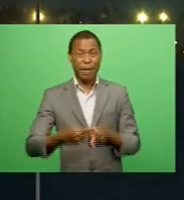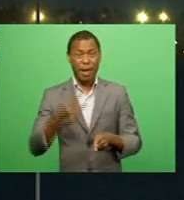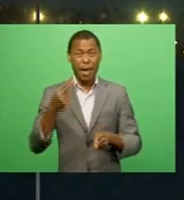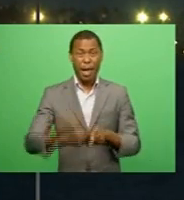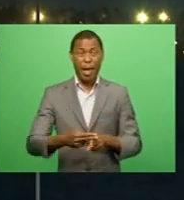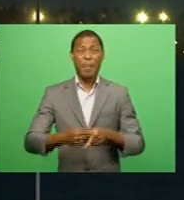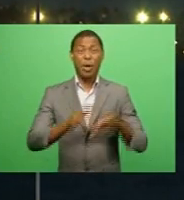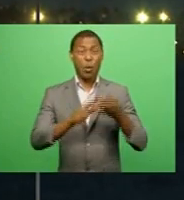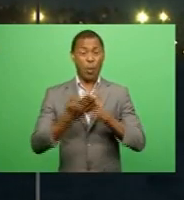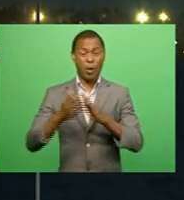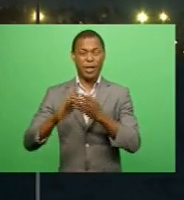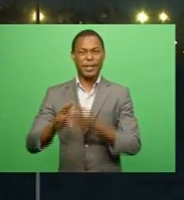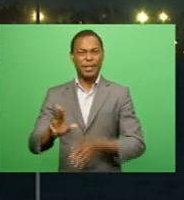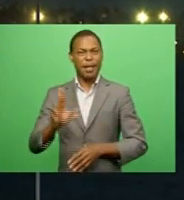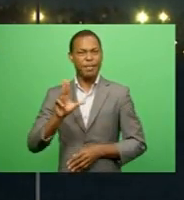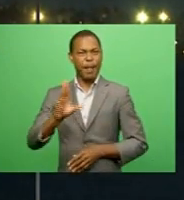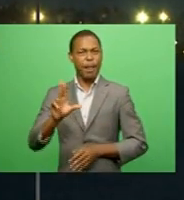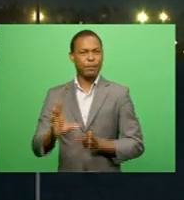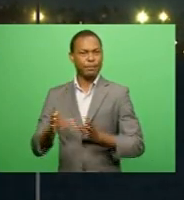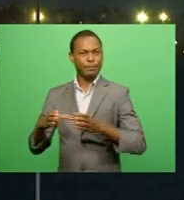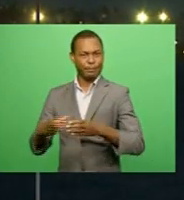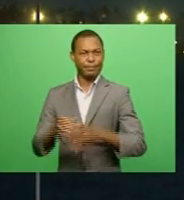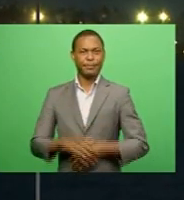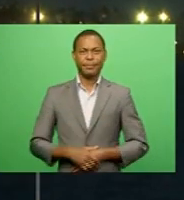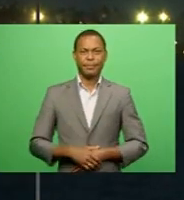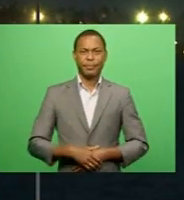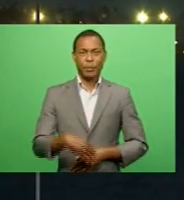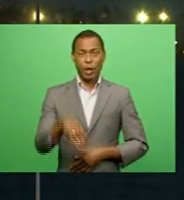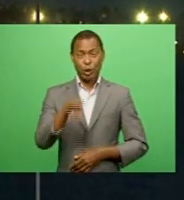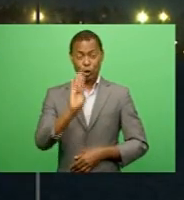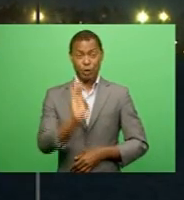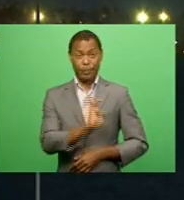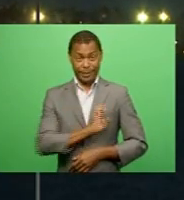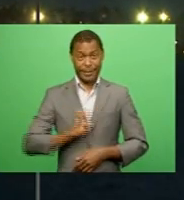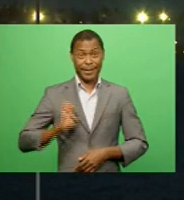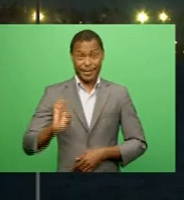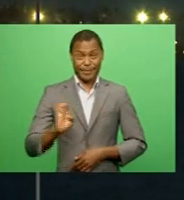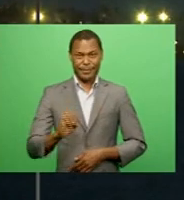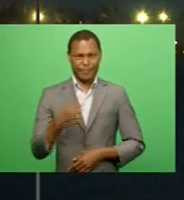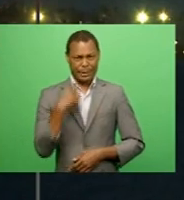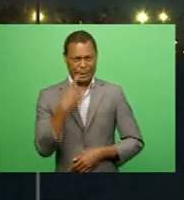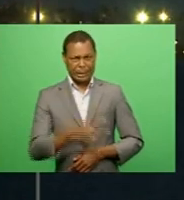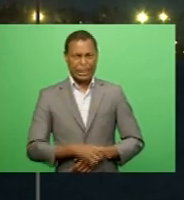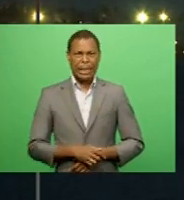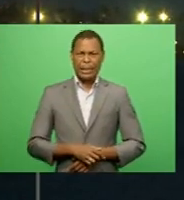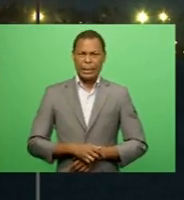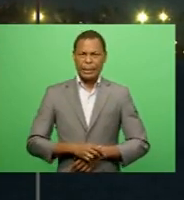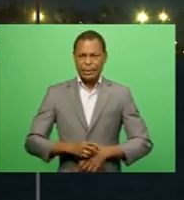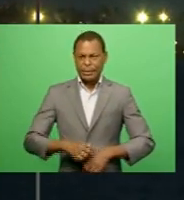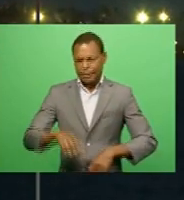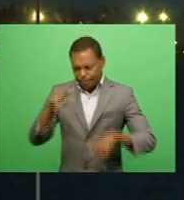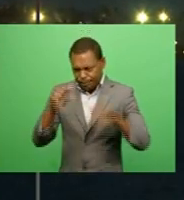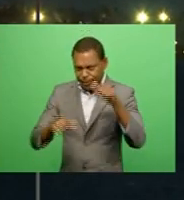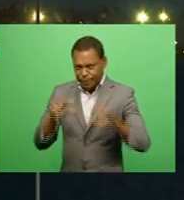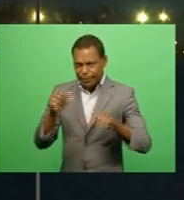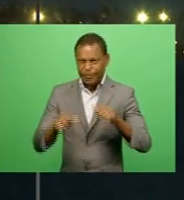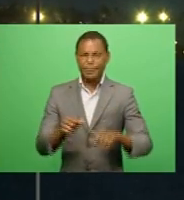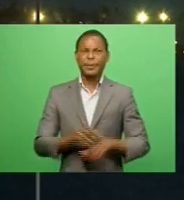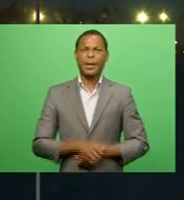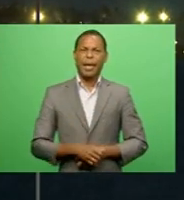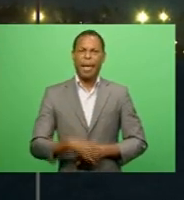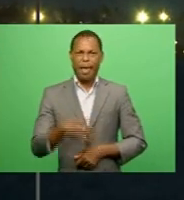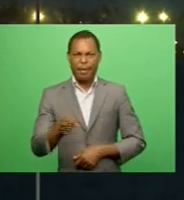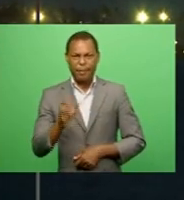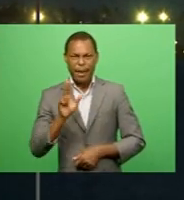Lau Group. Chief Executive Alvin Sharma said after a recent feasibility study visit to Moala, there